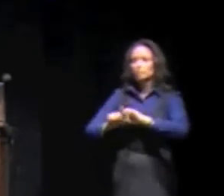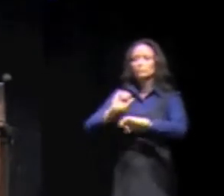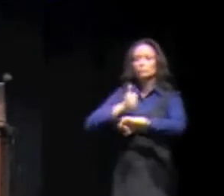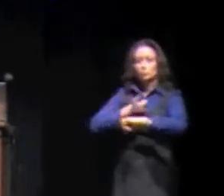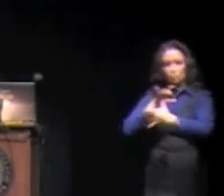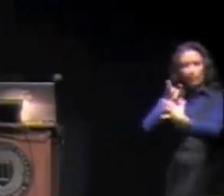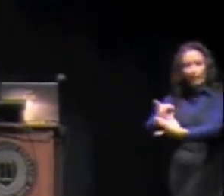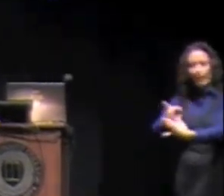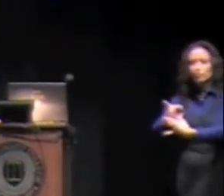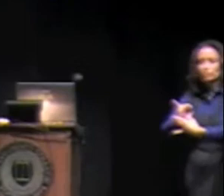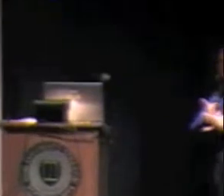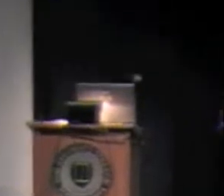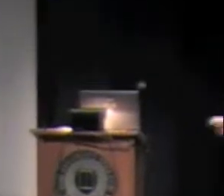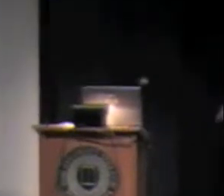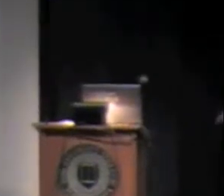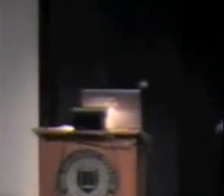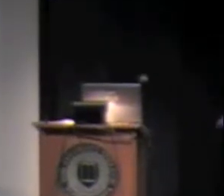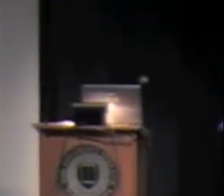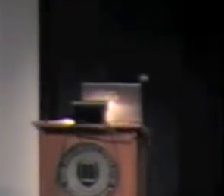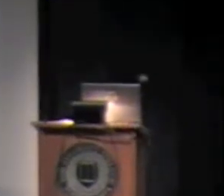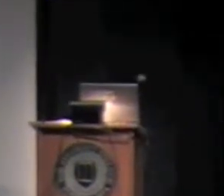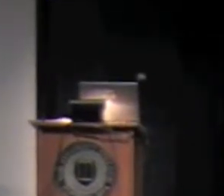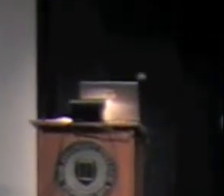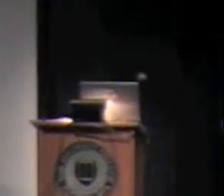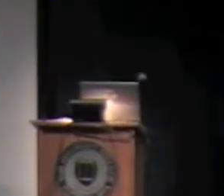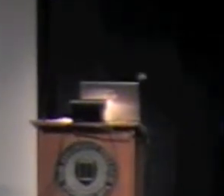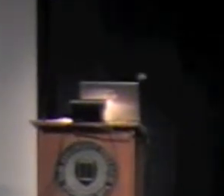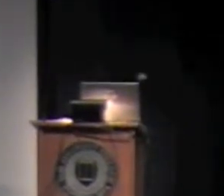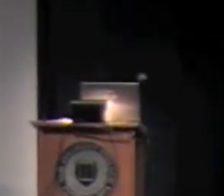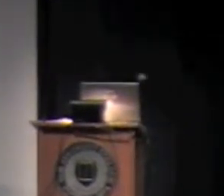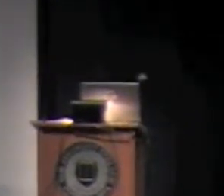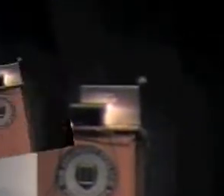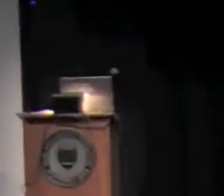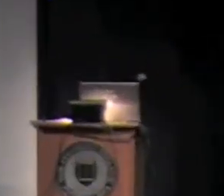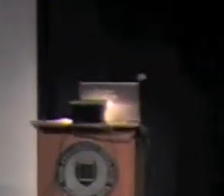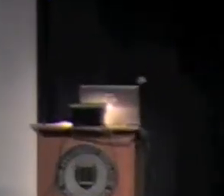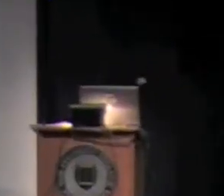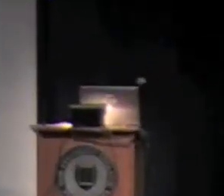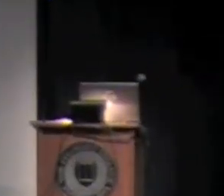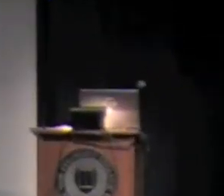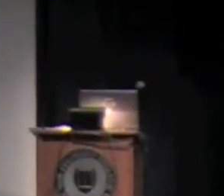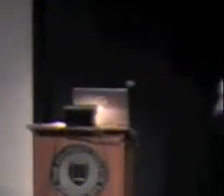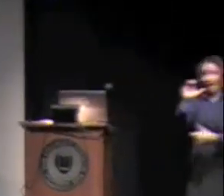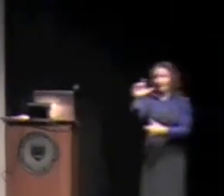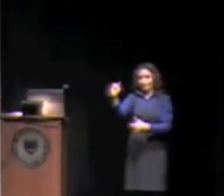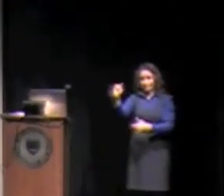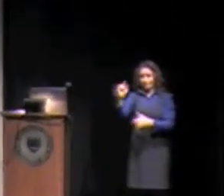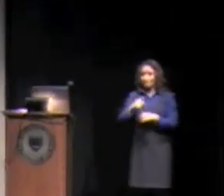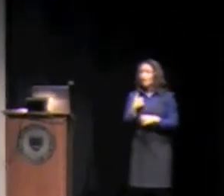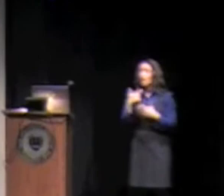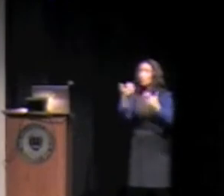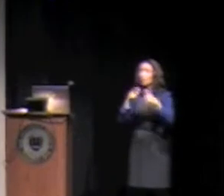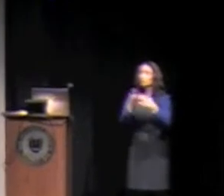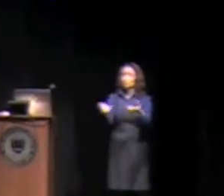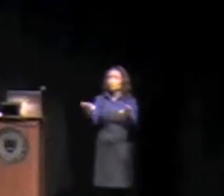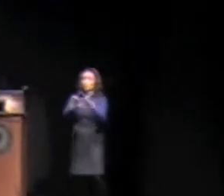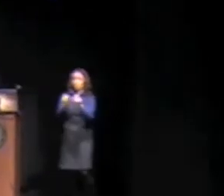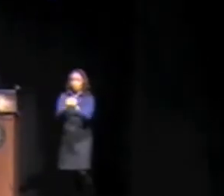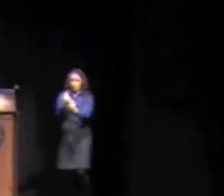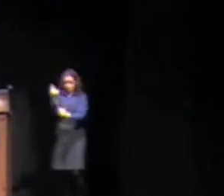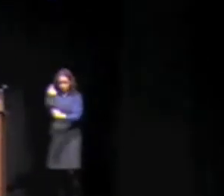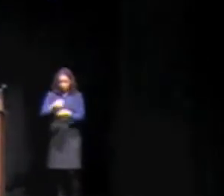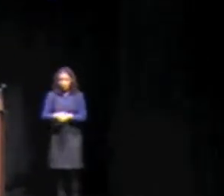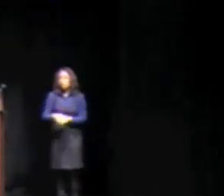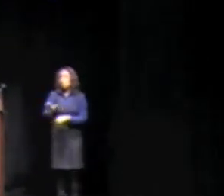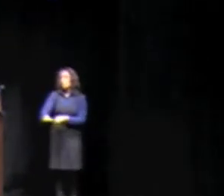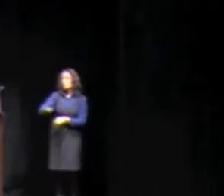time. To me, that wraps up the ACT strategy. I want to close with this. Growing up